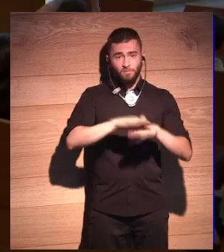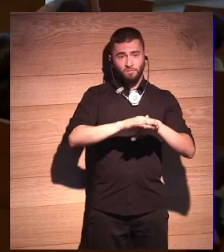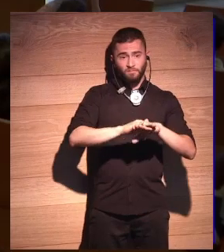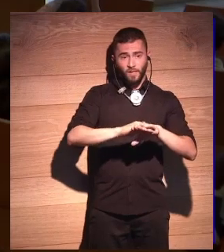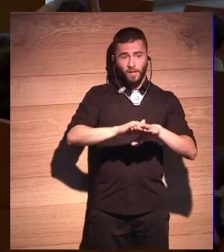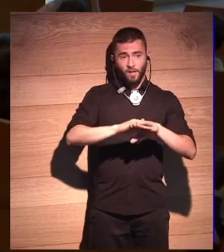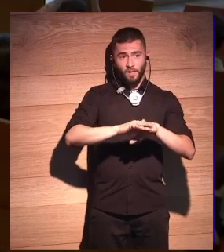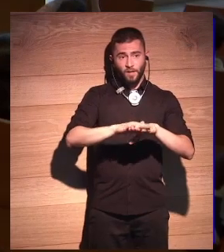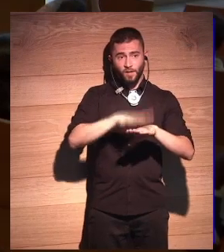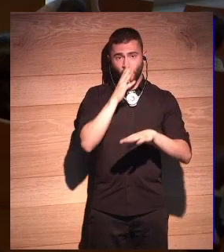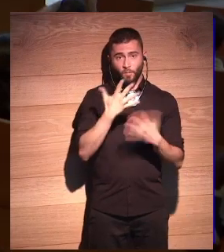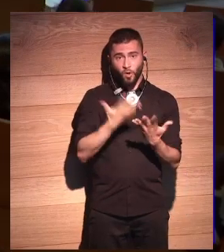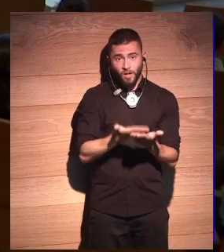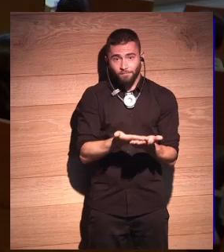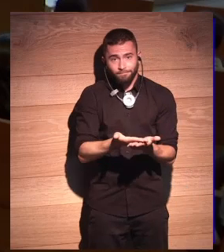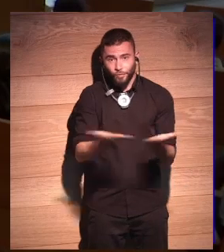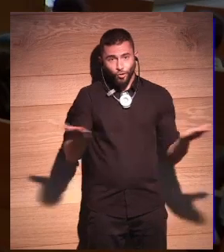at all.